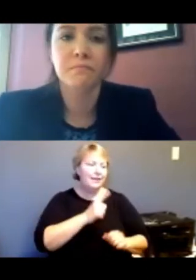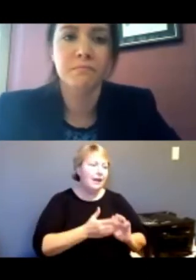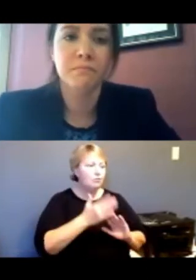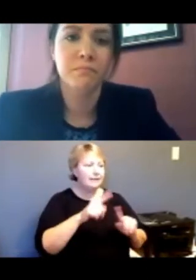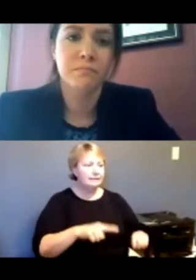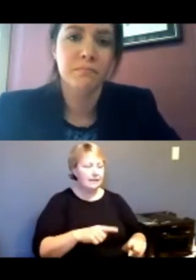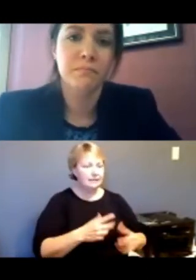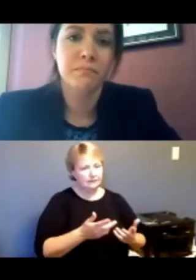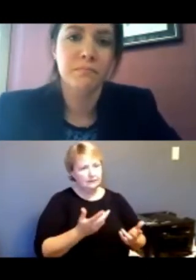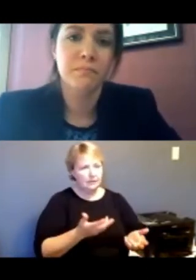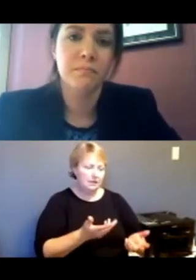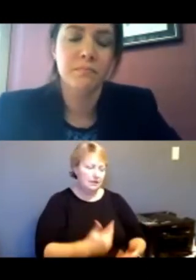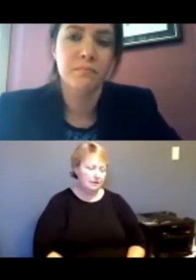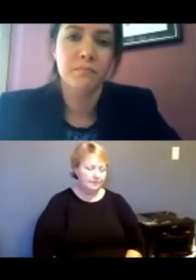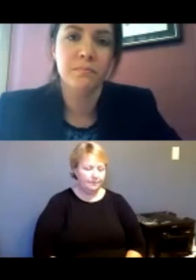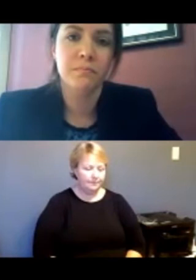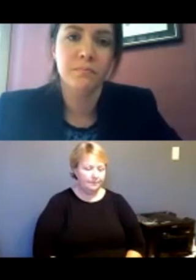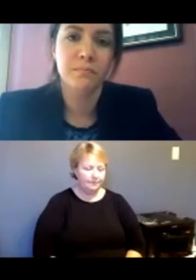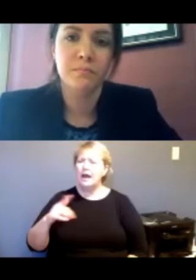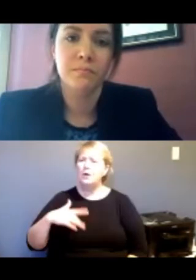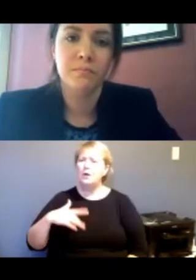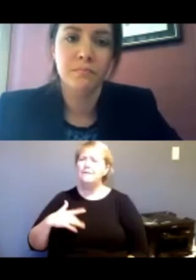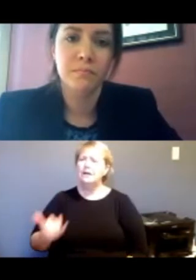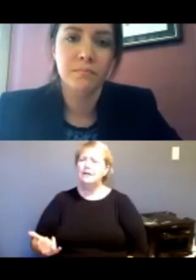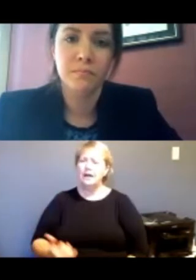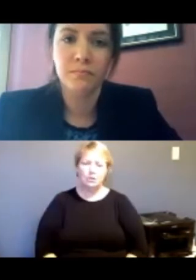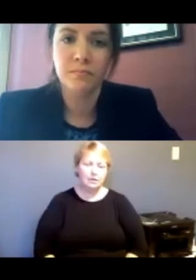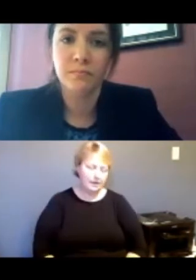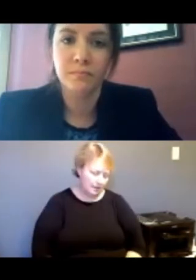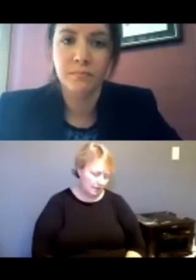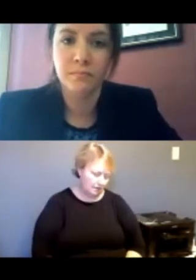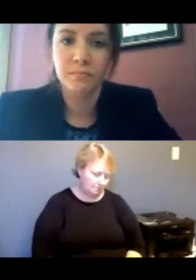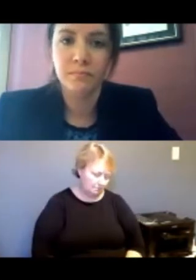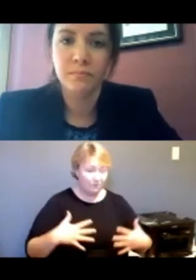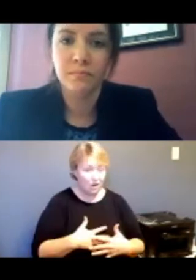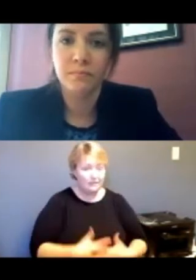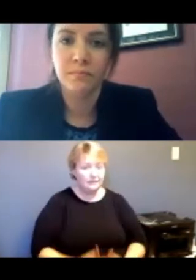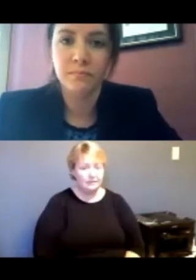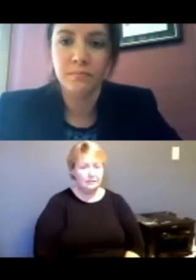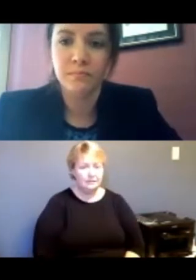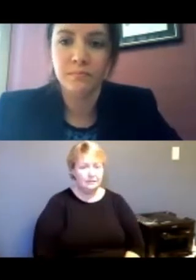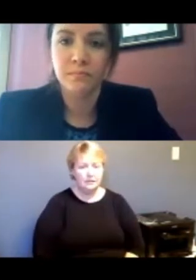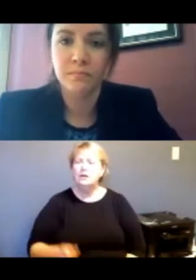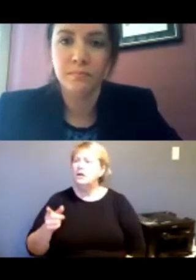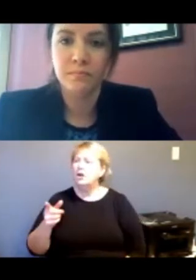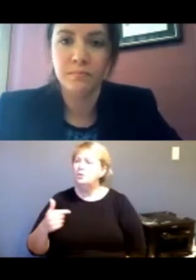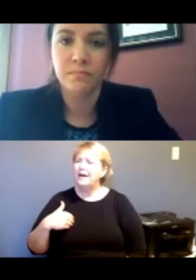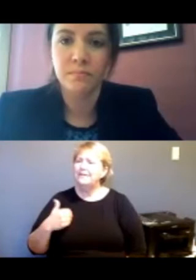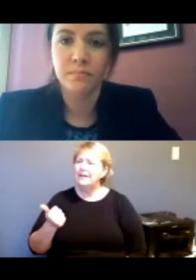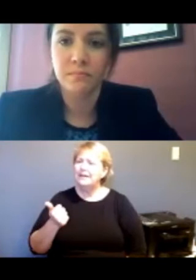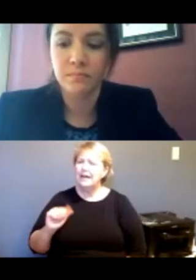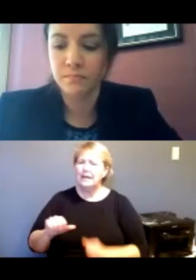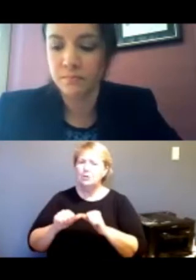Okay. And how are you feeling right now? Frightened. Frightened, okay. Are you having any